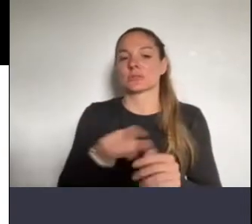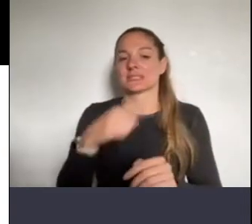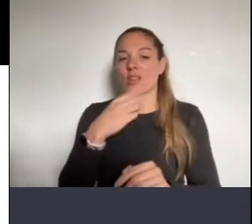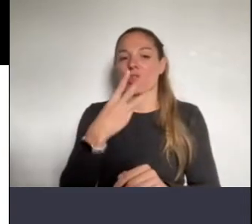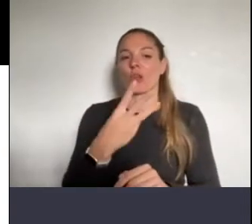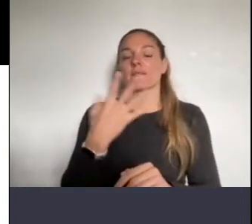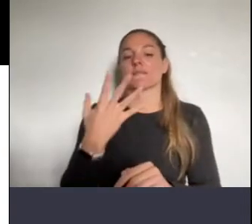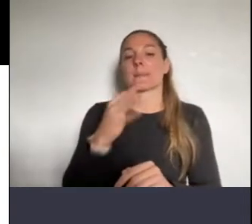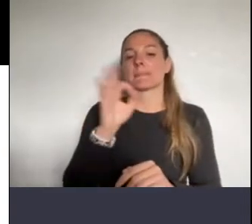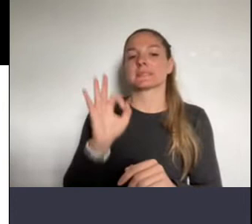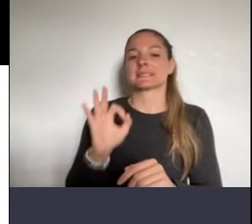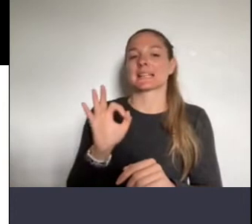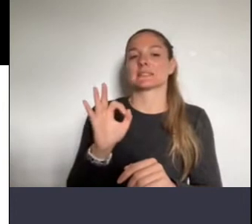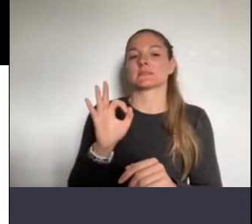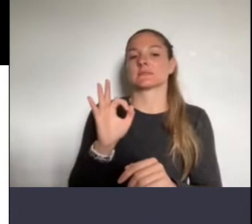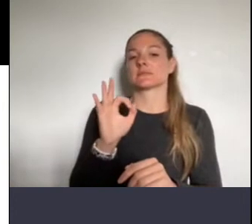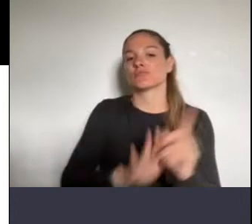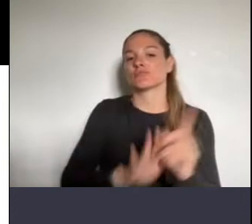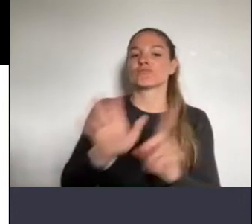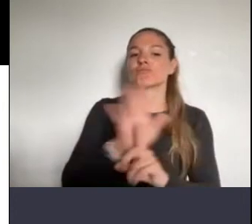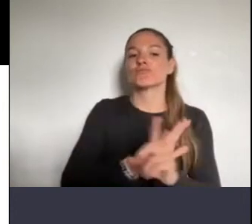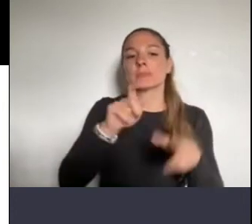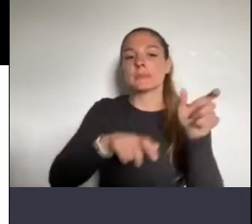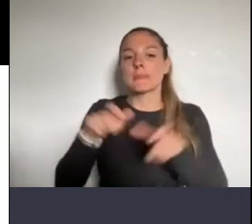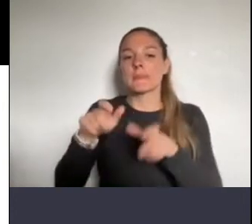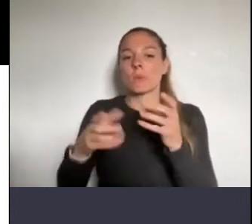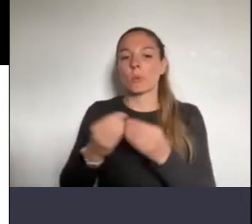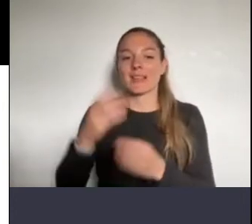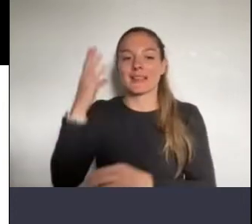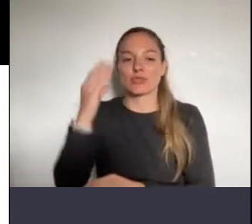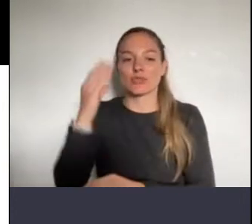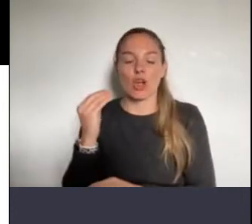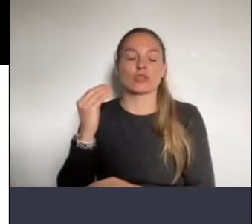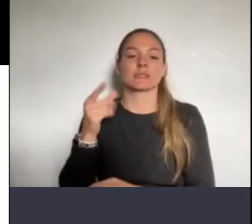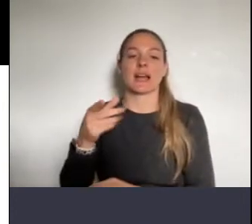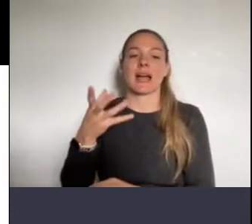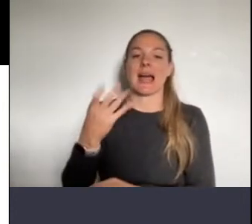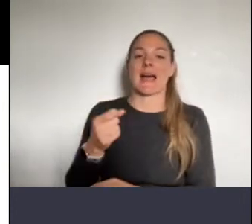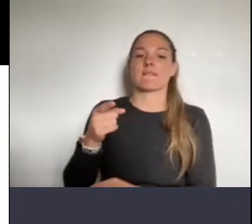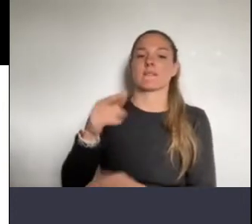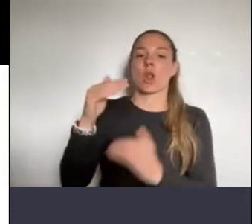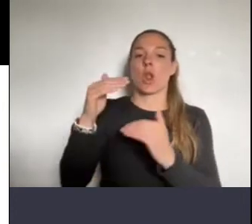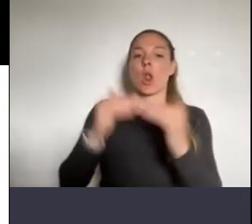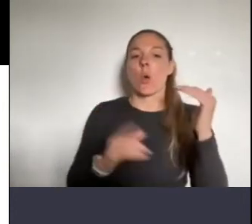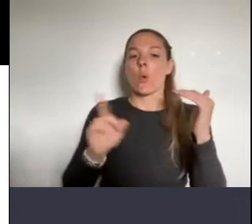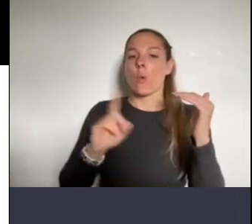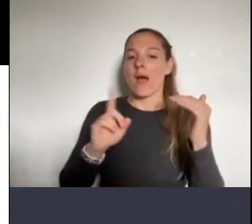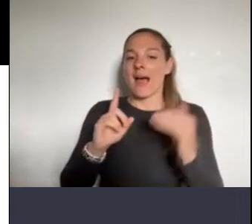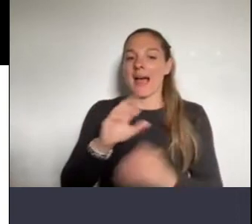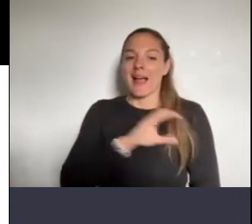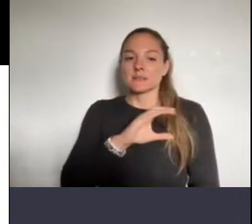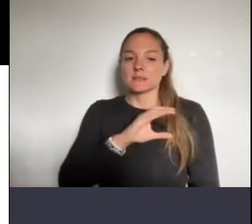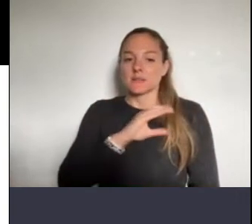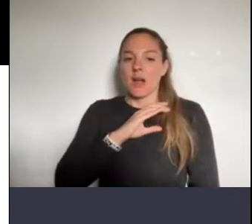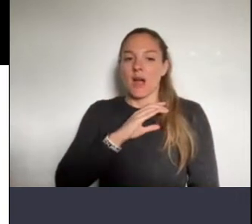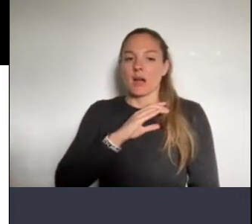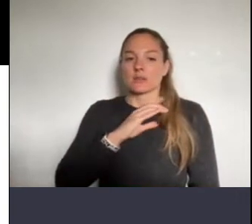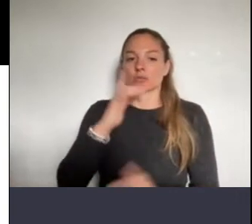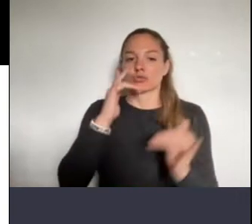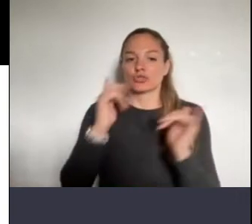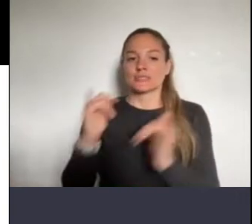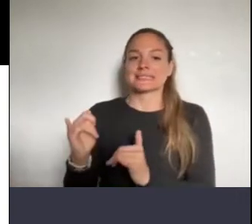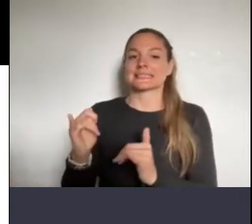35% of people with deaf and hearing loss have lower cancer screening attendance in single people than in married people that have